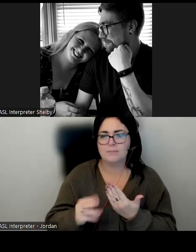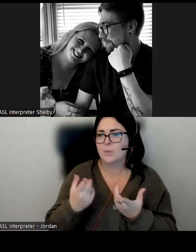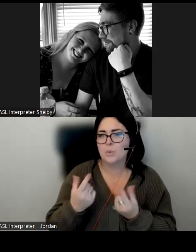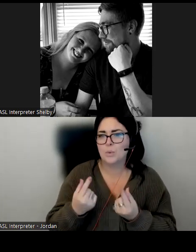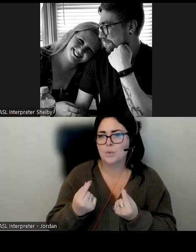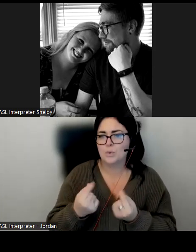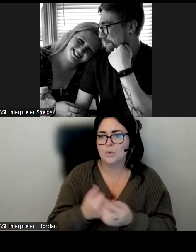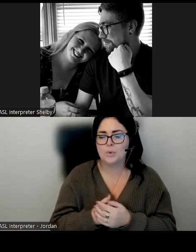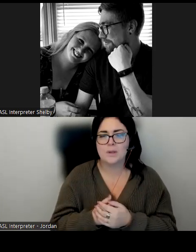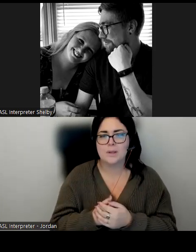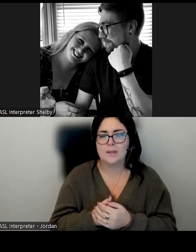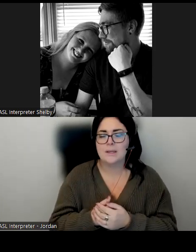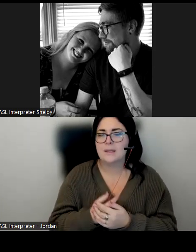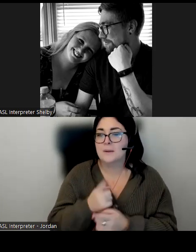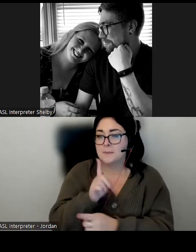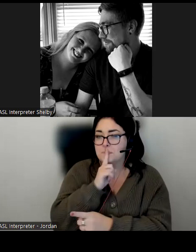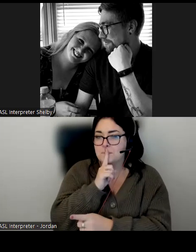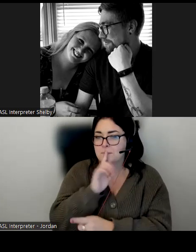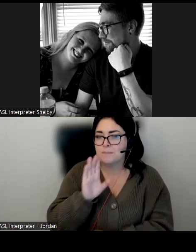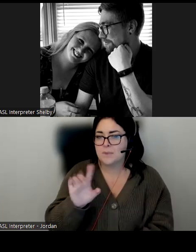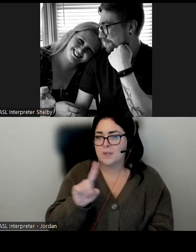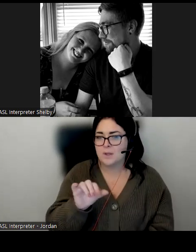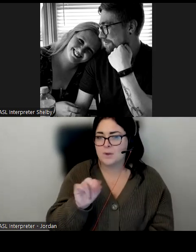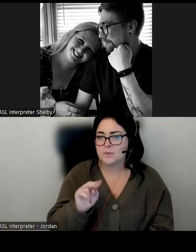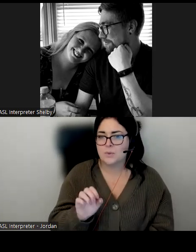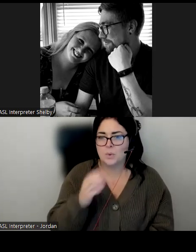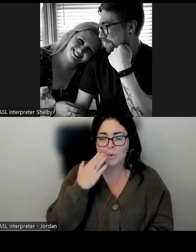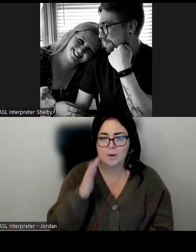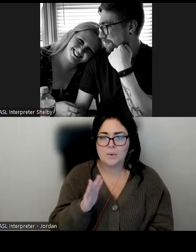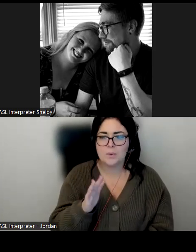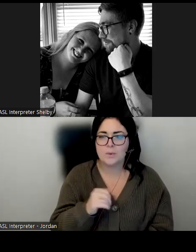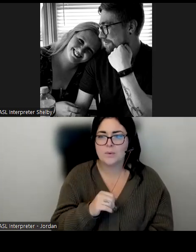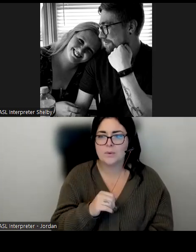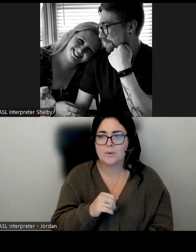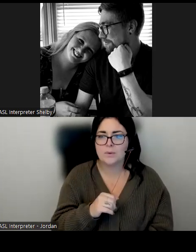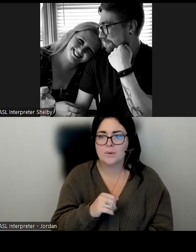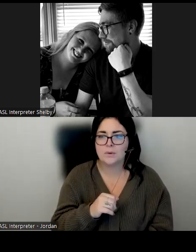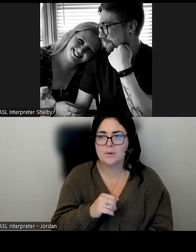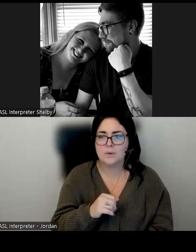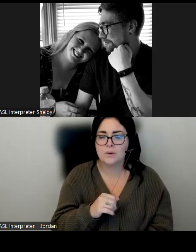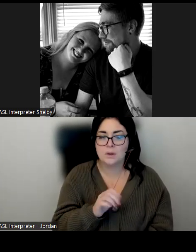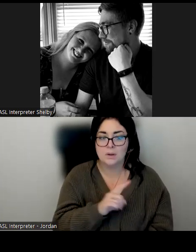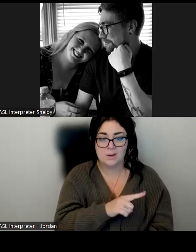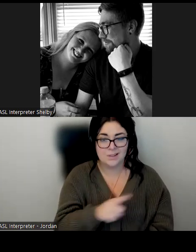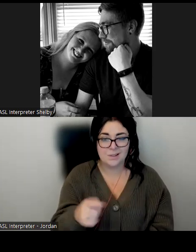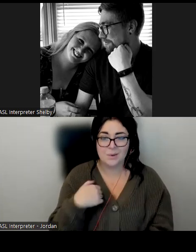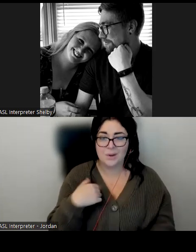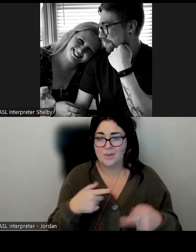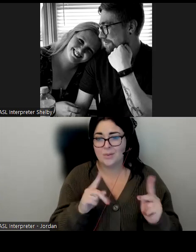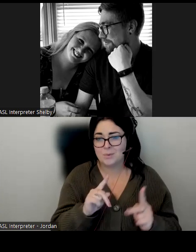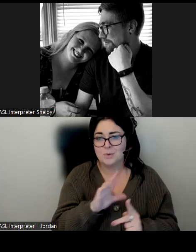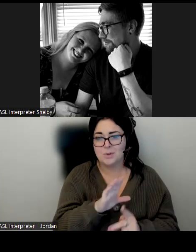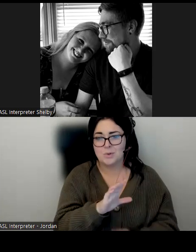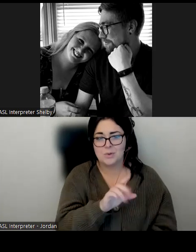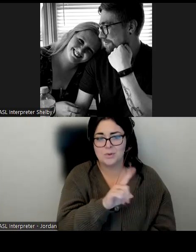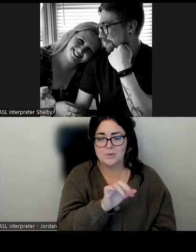what zone this person lives in, but is there opportunities in each one of your zones to be a volunteer with the palliative